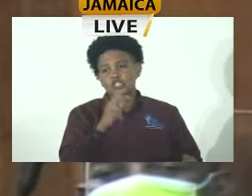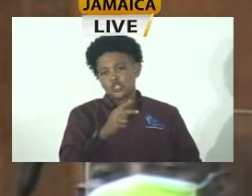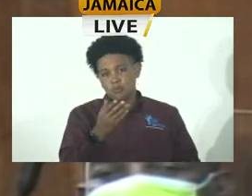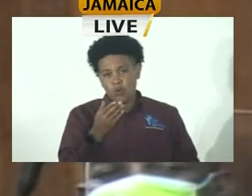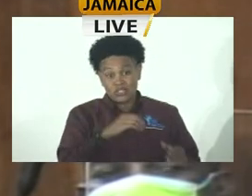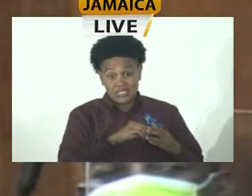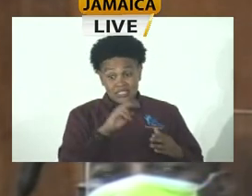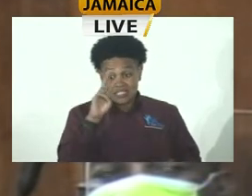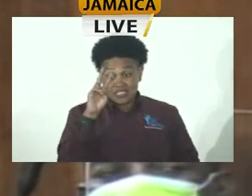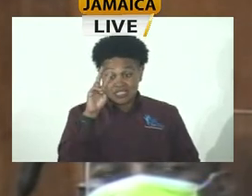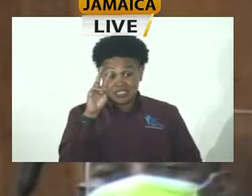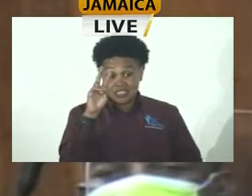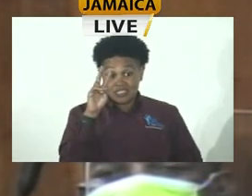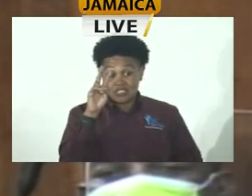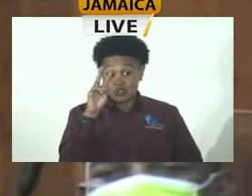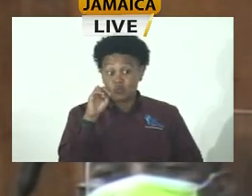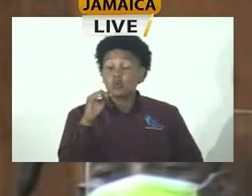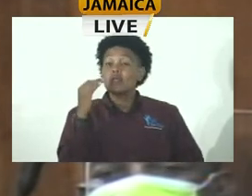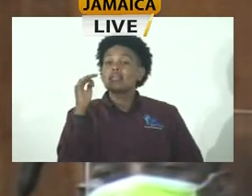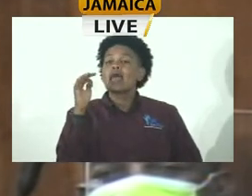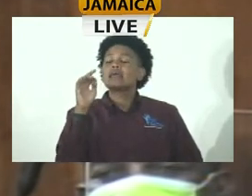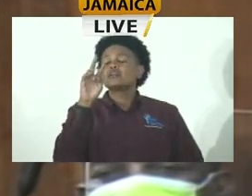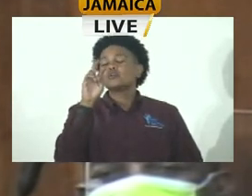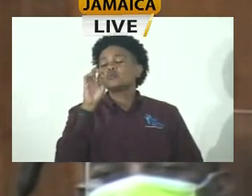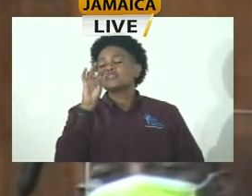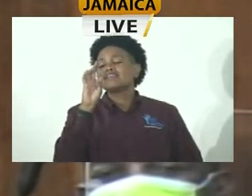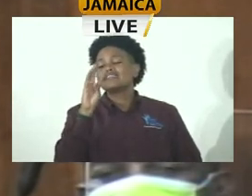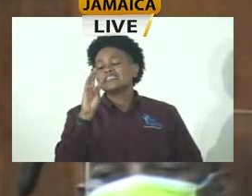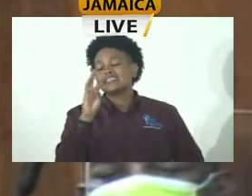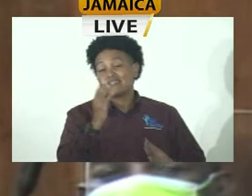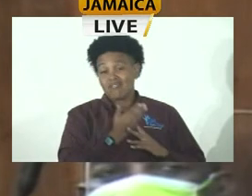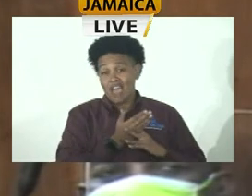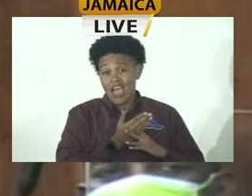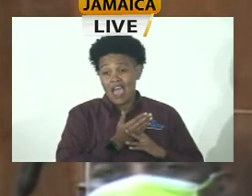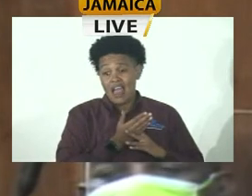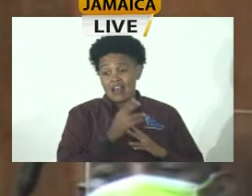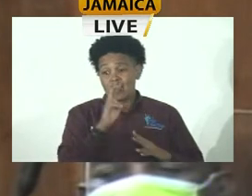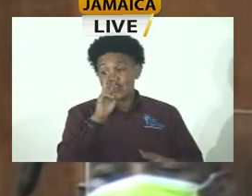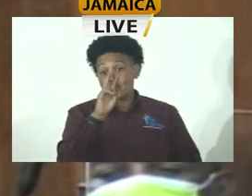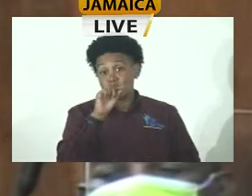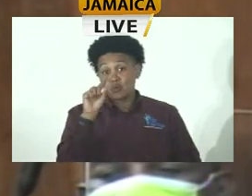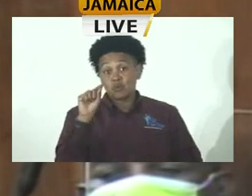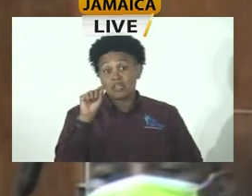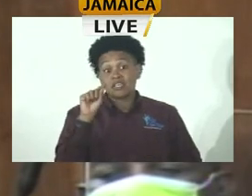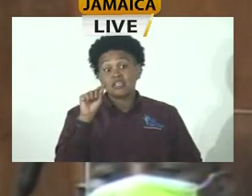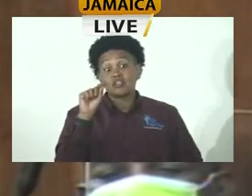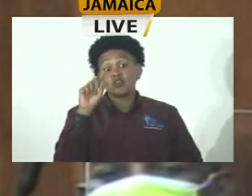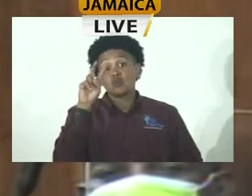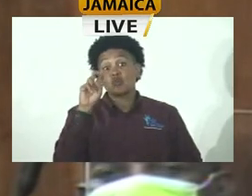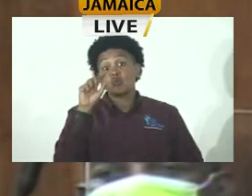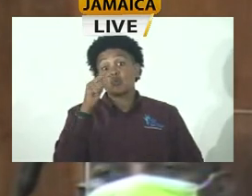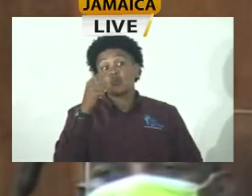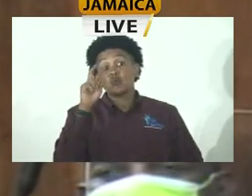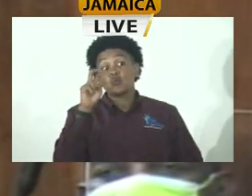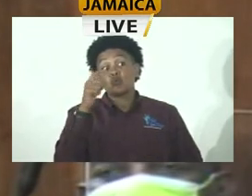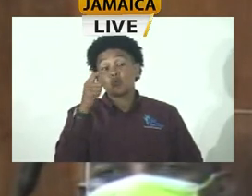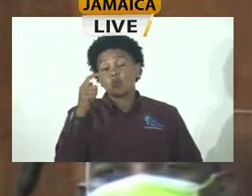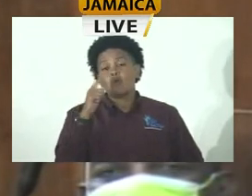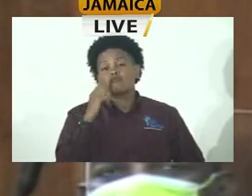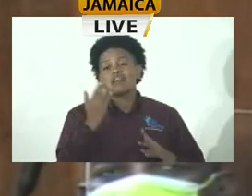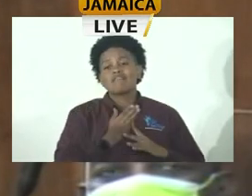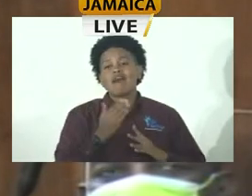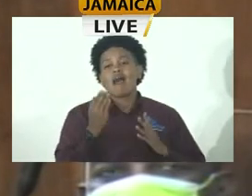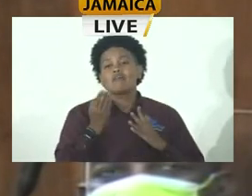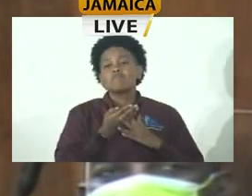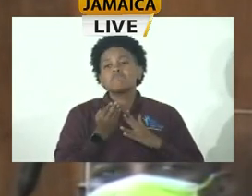in 20 sorry in 2019 276 and 2020 22 21 new cases filed and in 2019